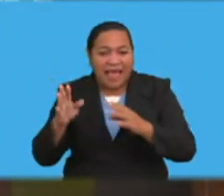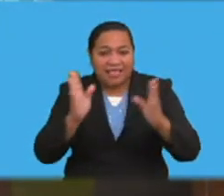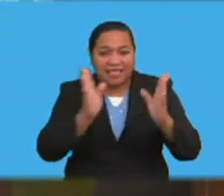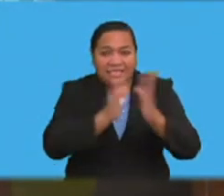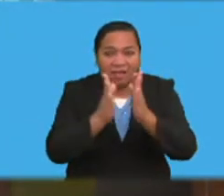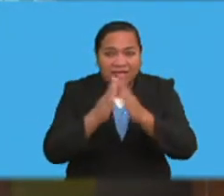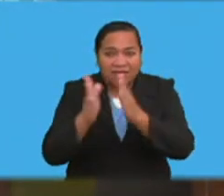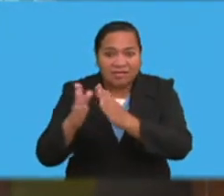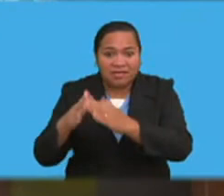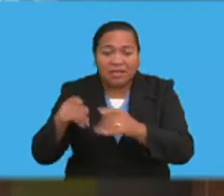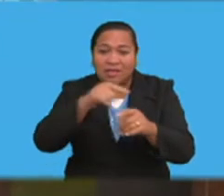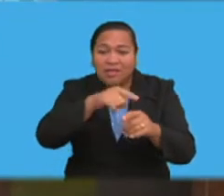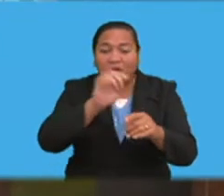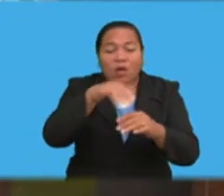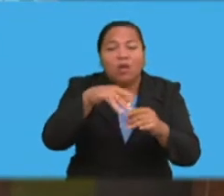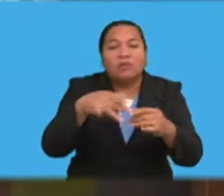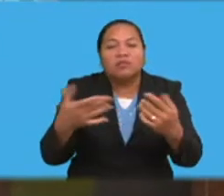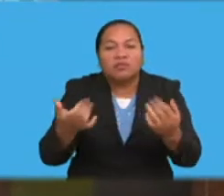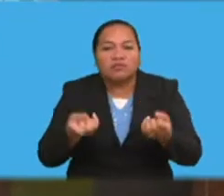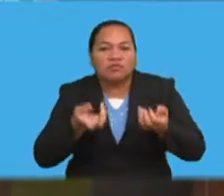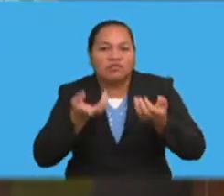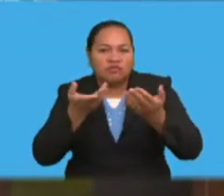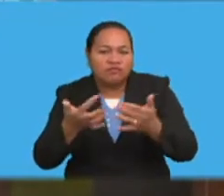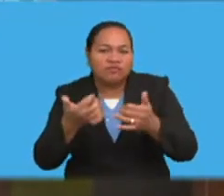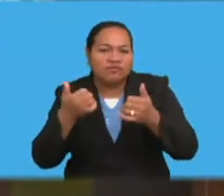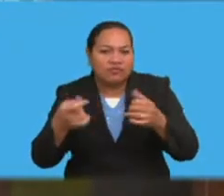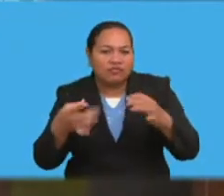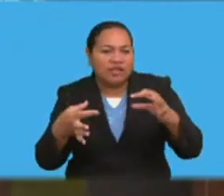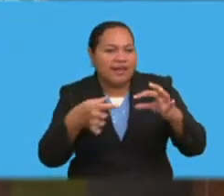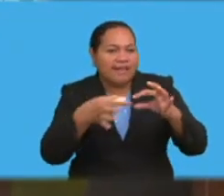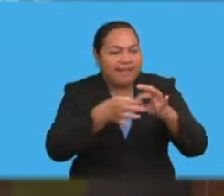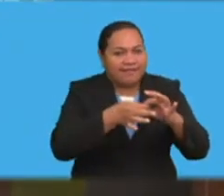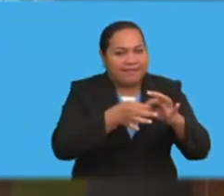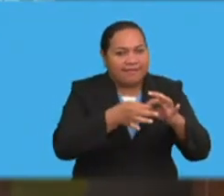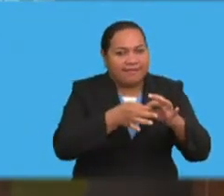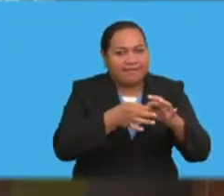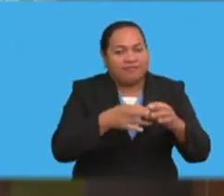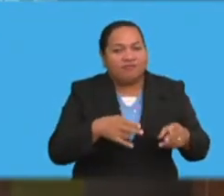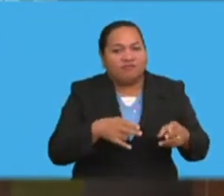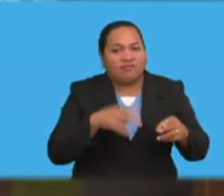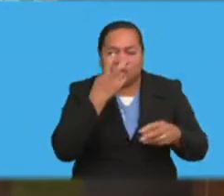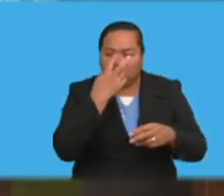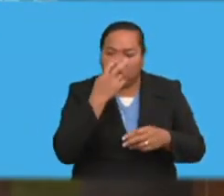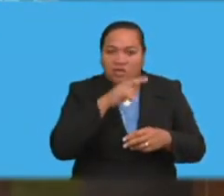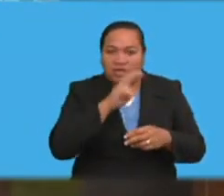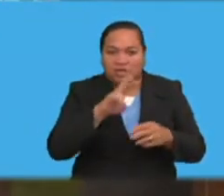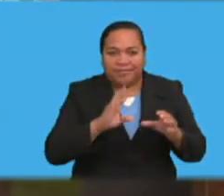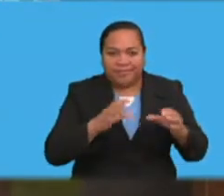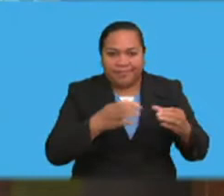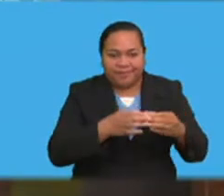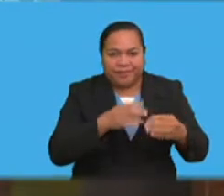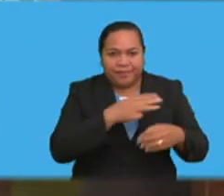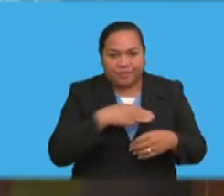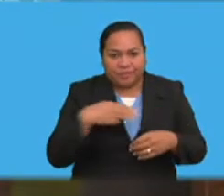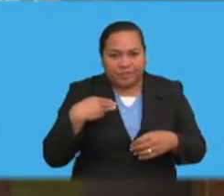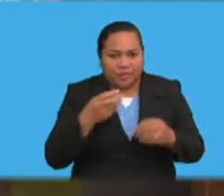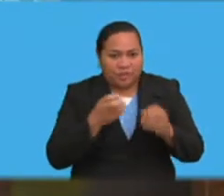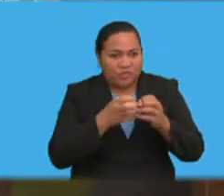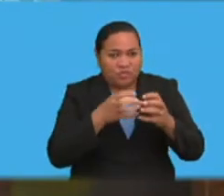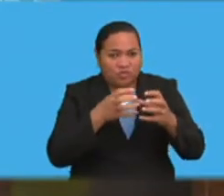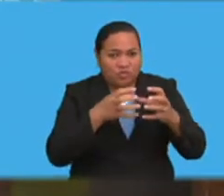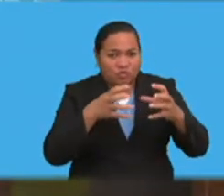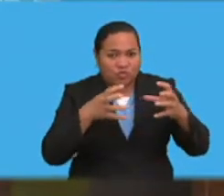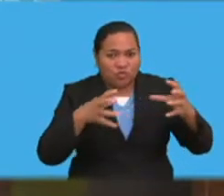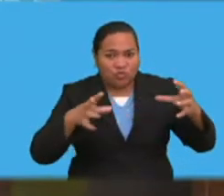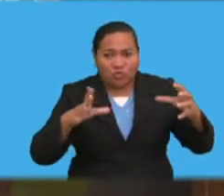settlements, provides for major backward and forward linkage to the tourism sector. Madam Speaker, the growing tourism sector has